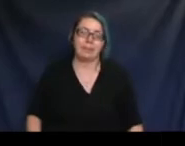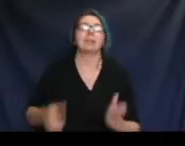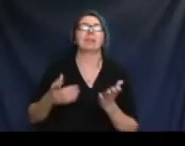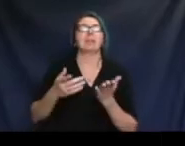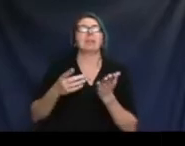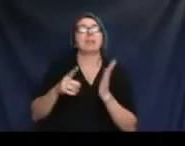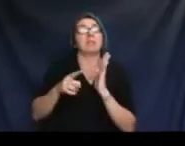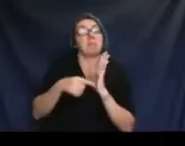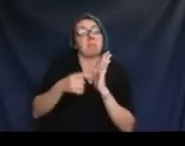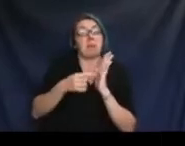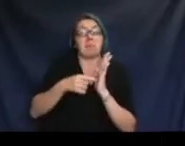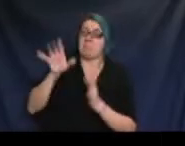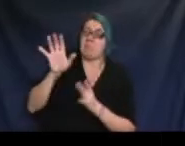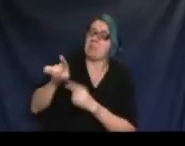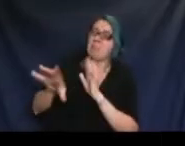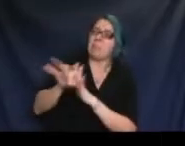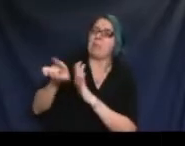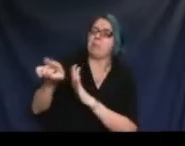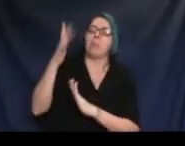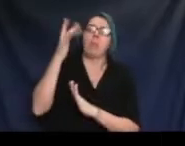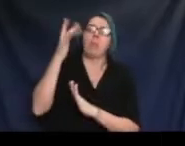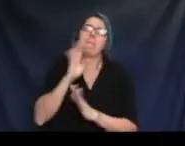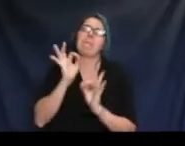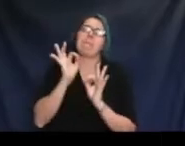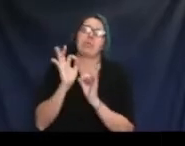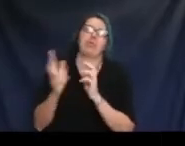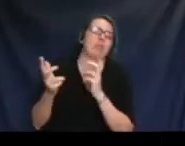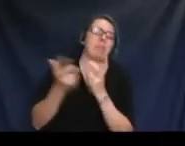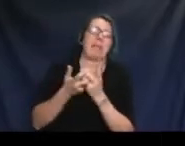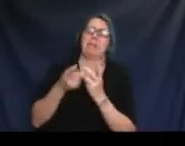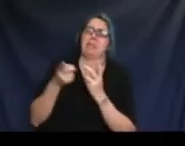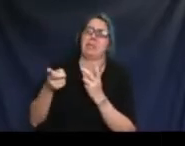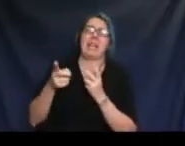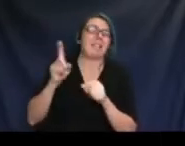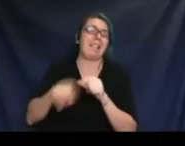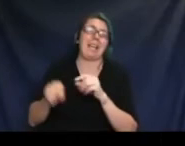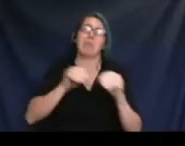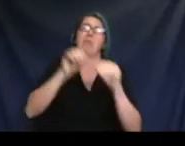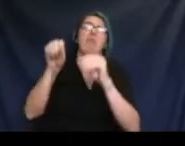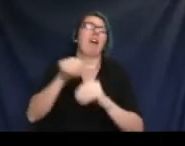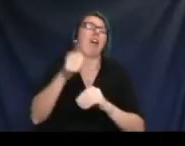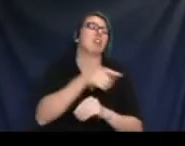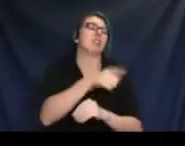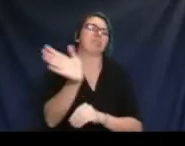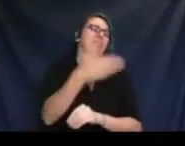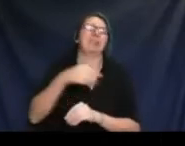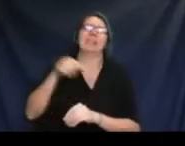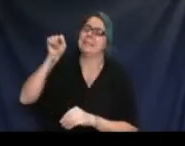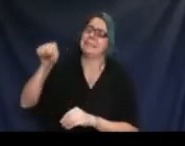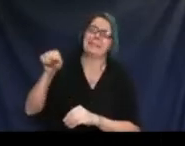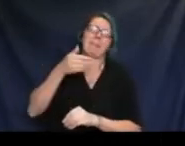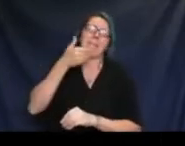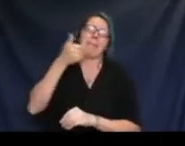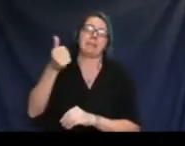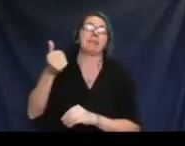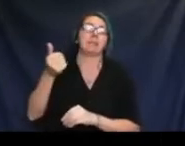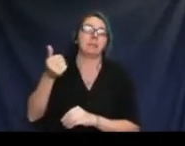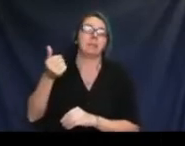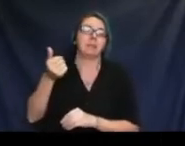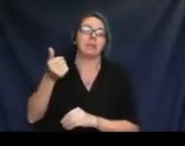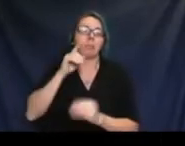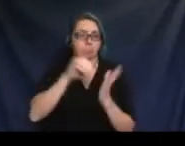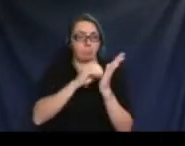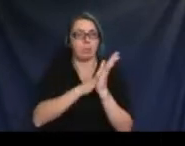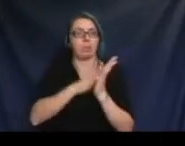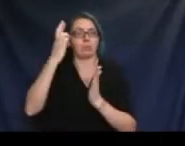know what it is about that site that you want, that attracts you, and so that the city can help you find an alternative site if necessary.